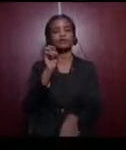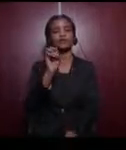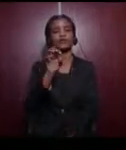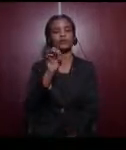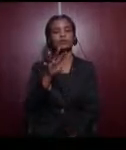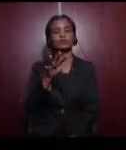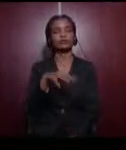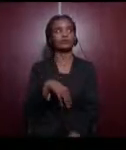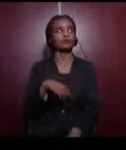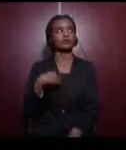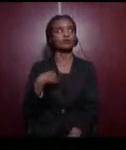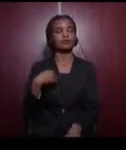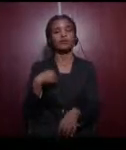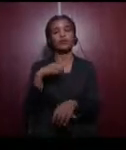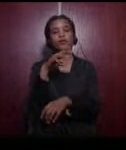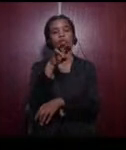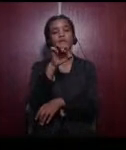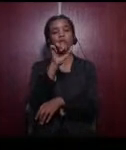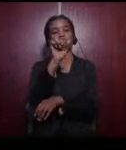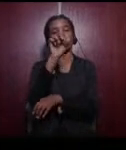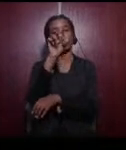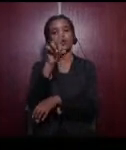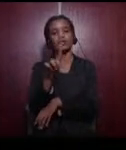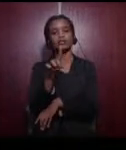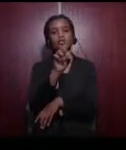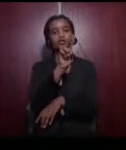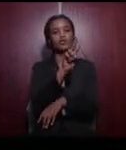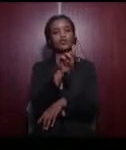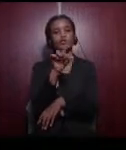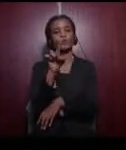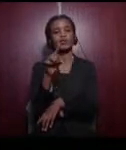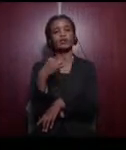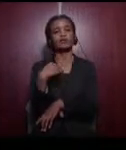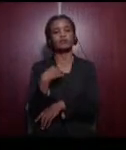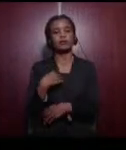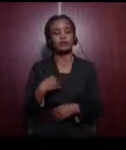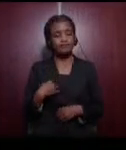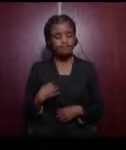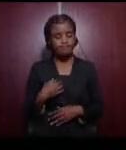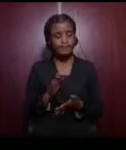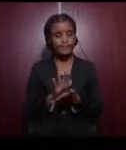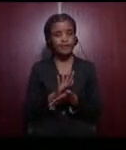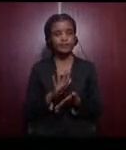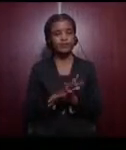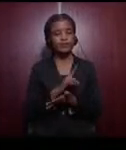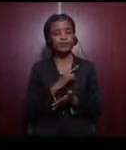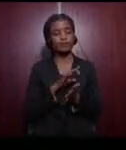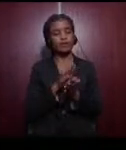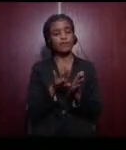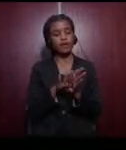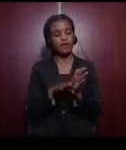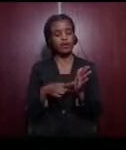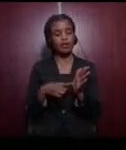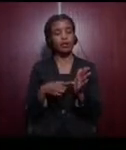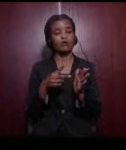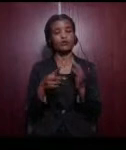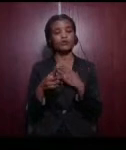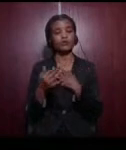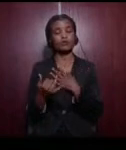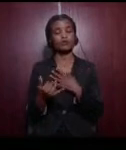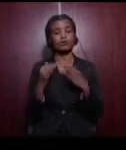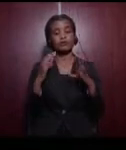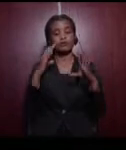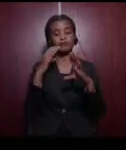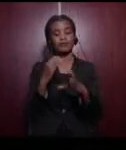I'm in Joburg. I'd kindly like to appreciate and give thanksgiving for the bill, and then focusing on the disaster relief